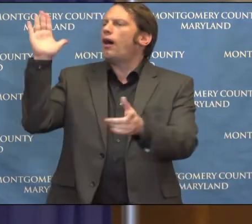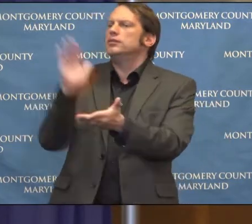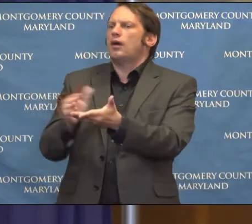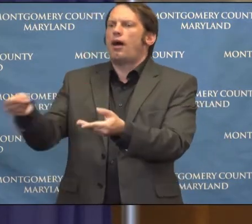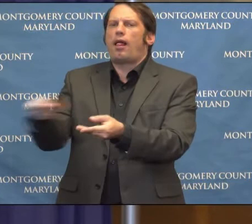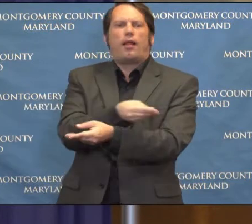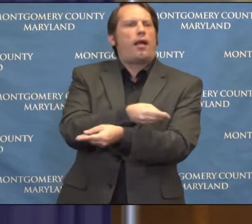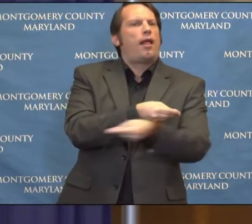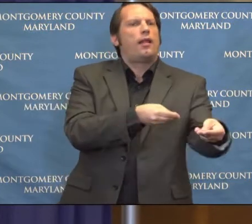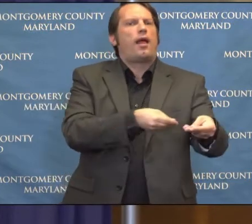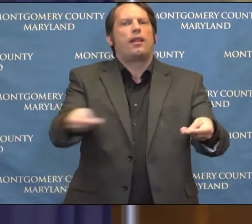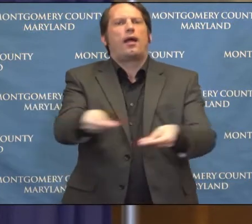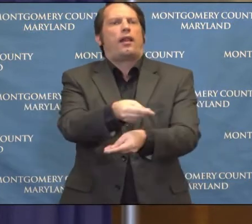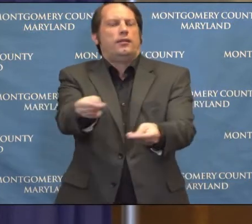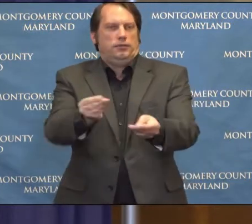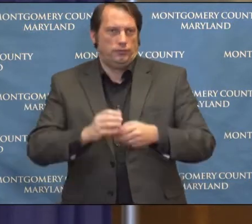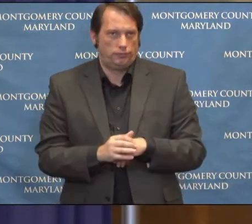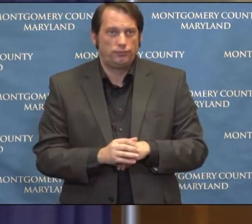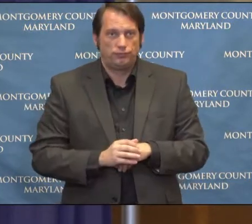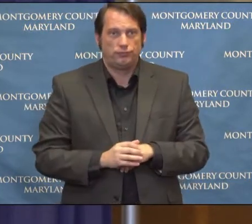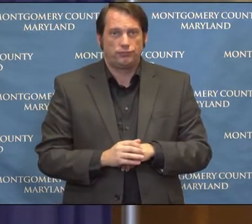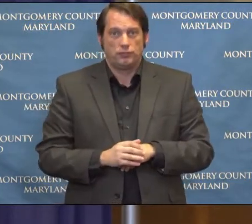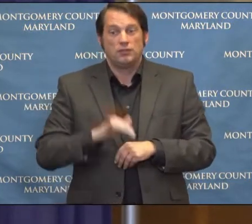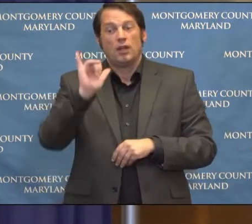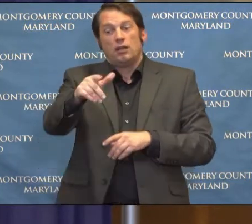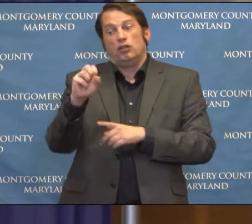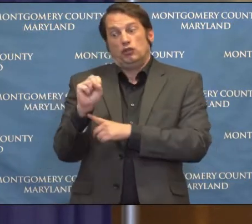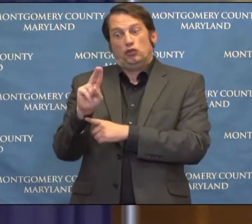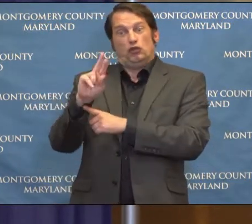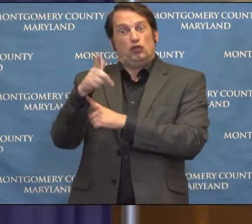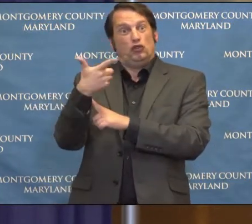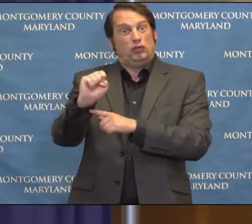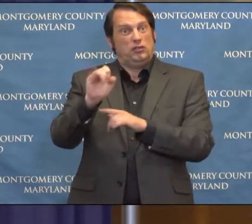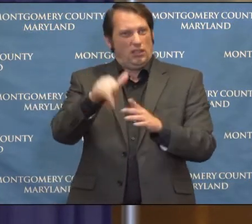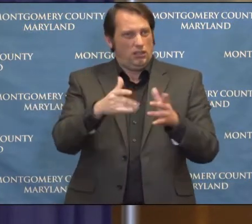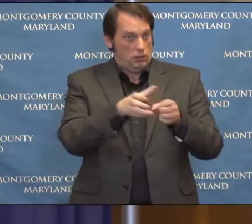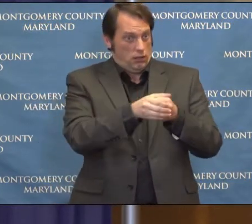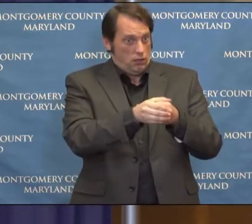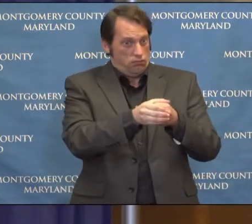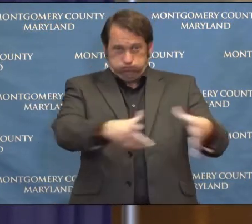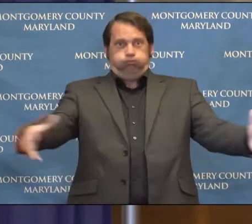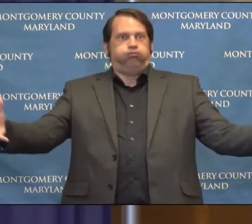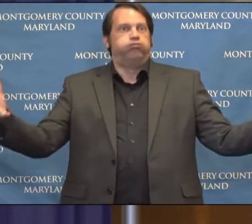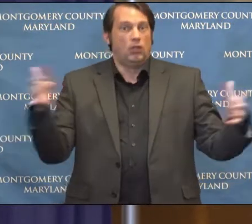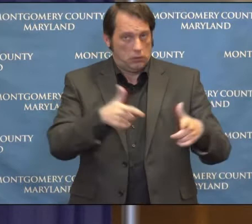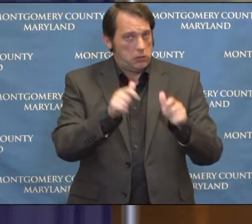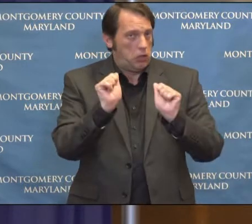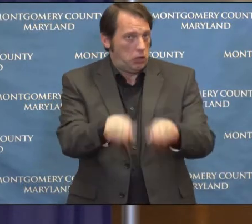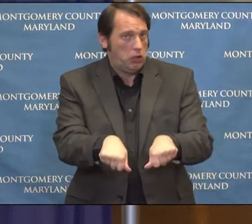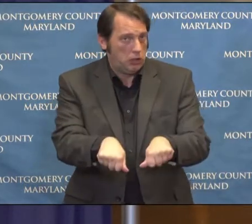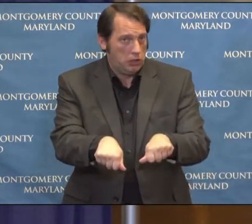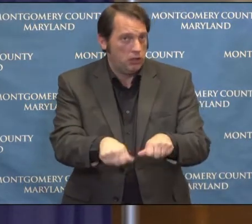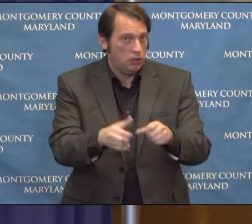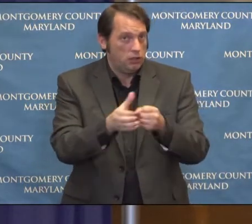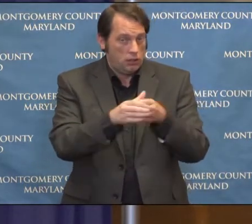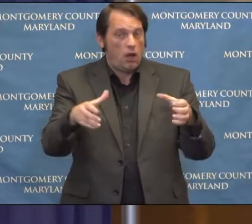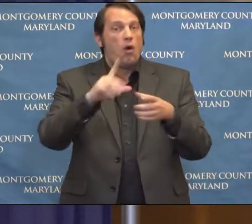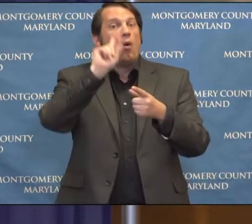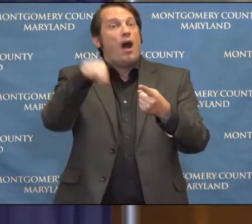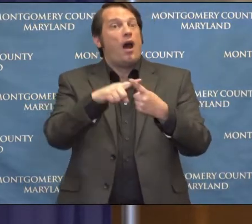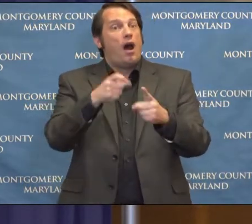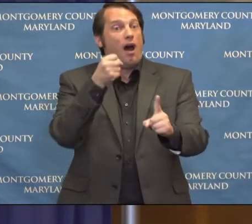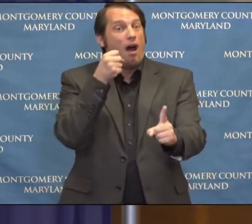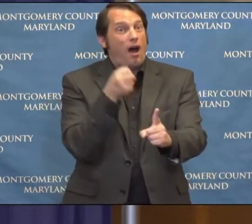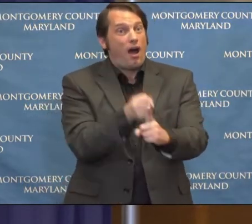related to surge capacity, but to your question about surge capacity. So when we talk about surge, that means that there is a significant increase in the number